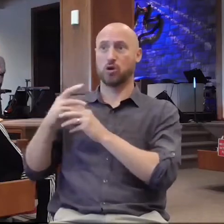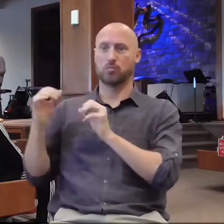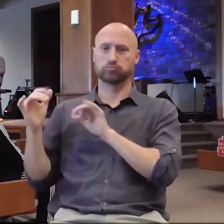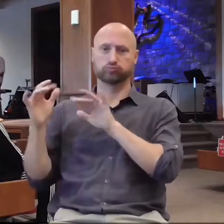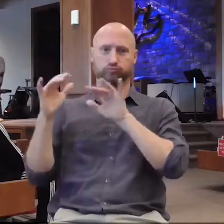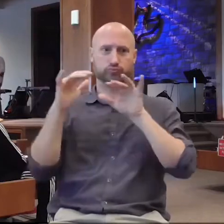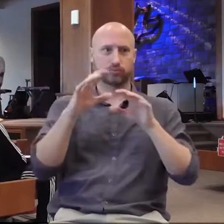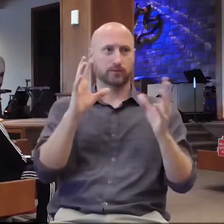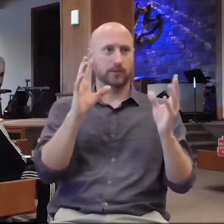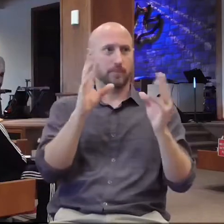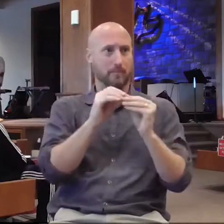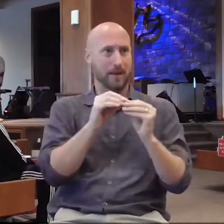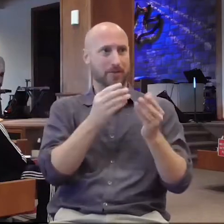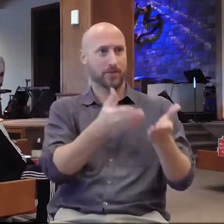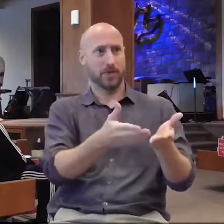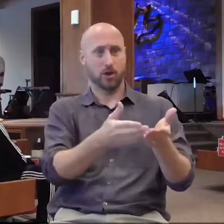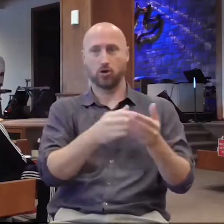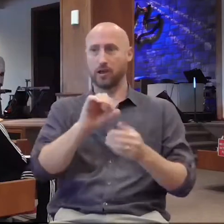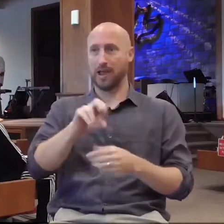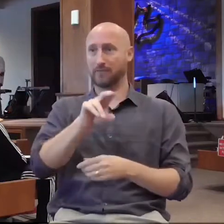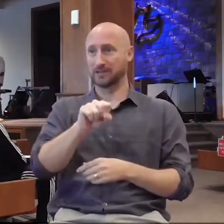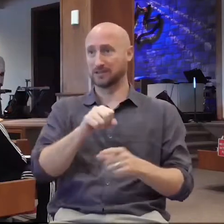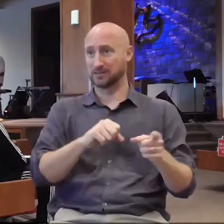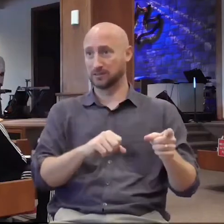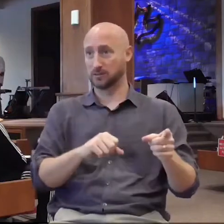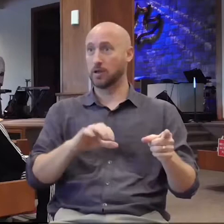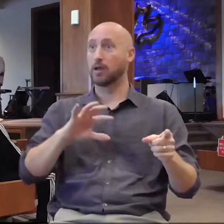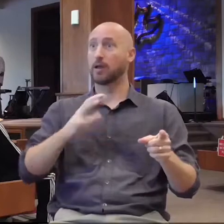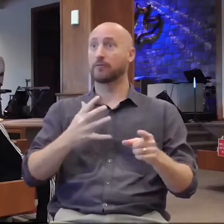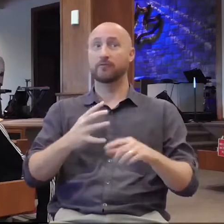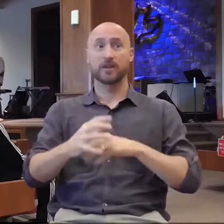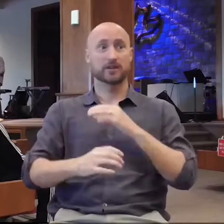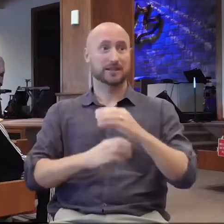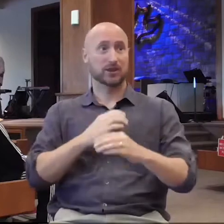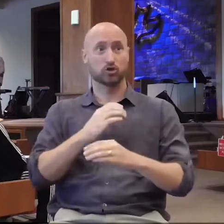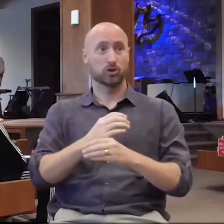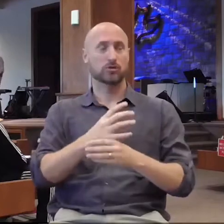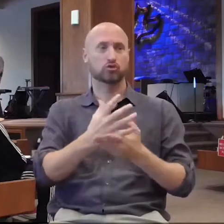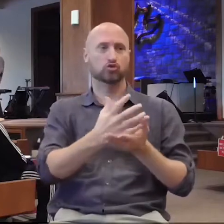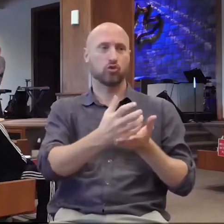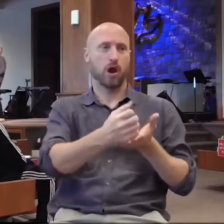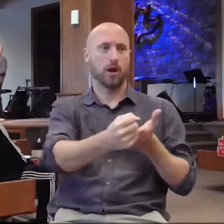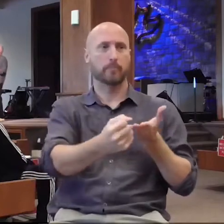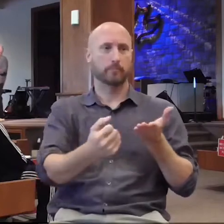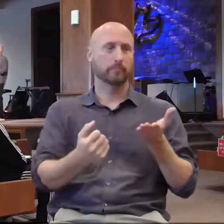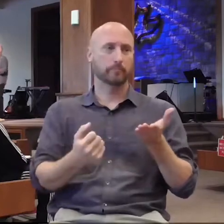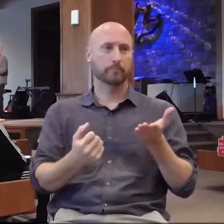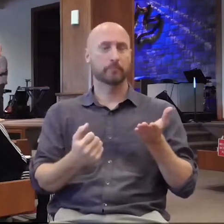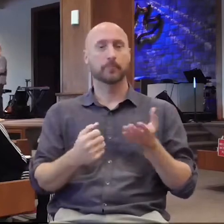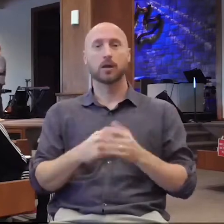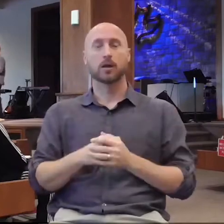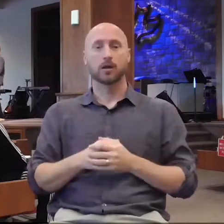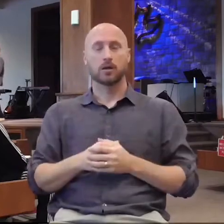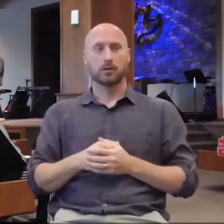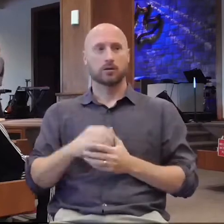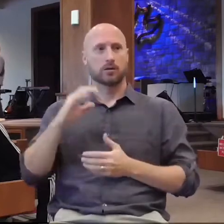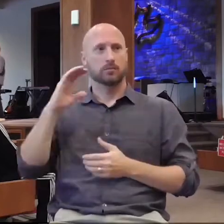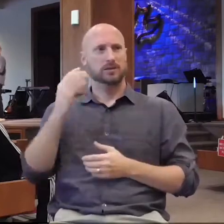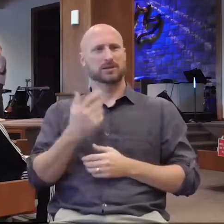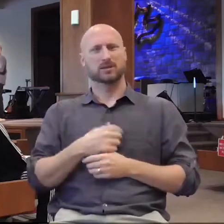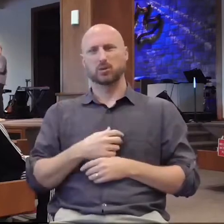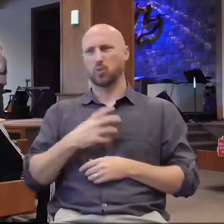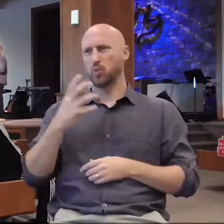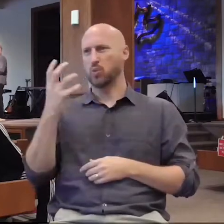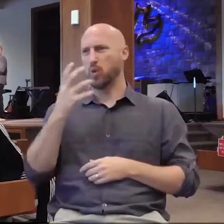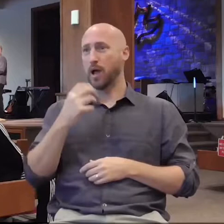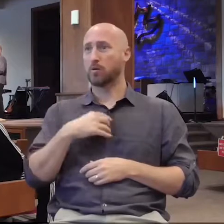who by the fifth century had dried up in a short time. But evidently, that's amazing. That's